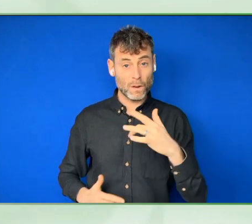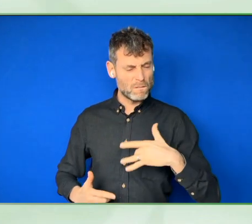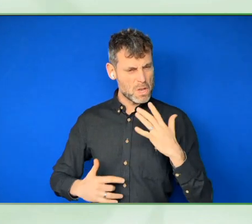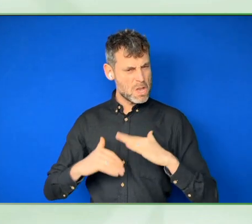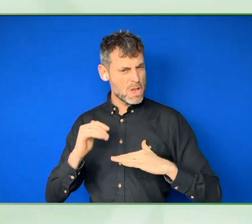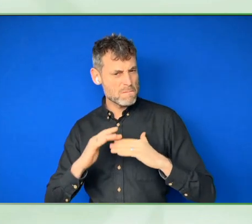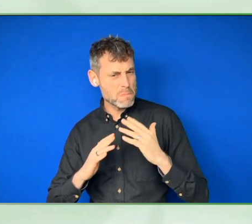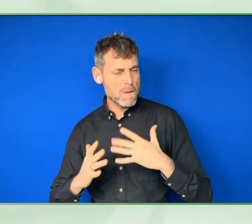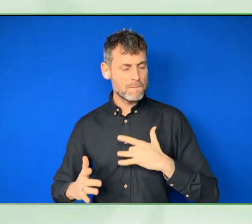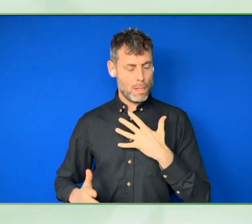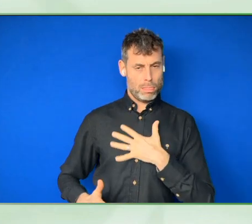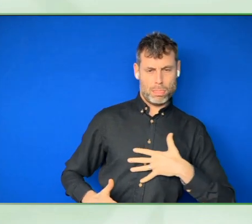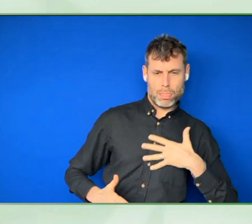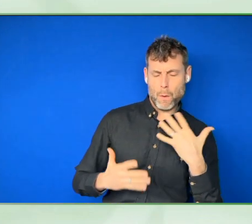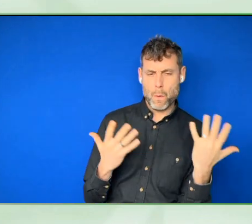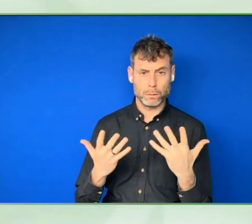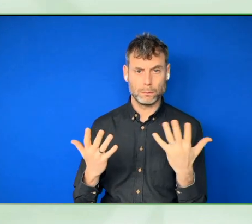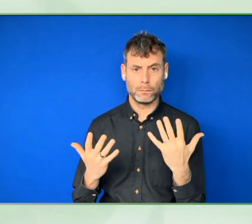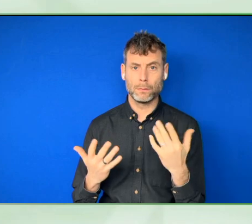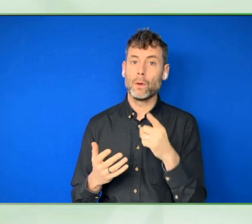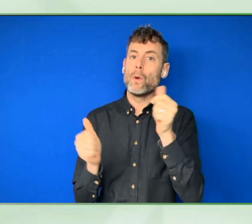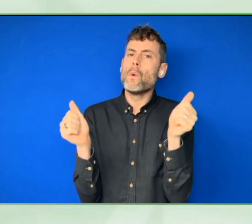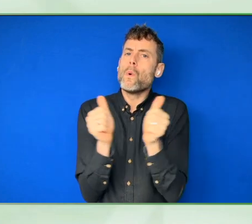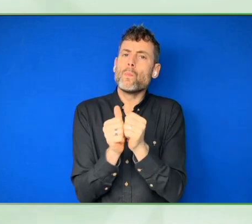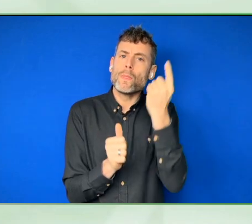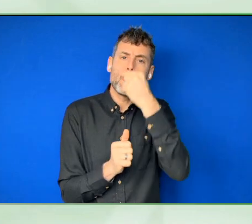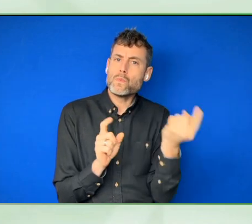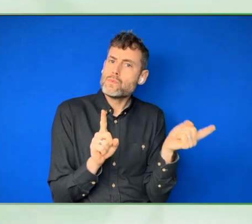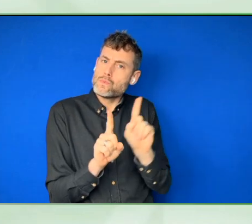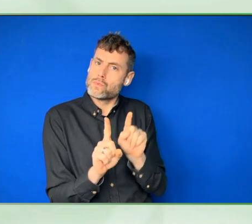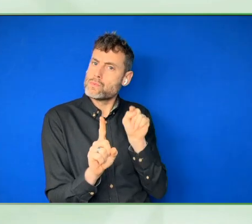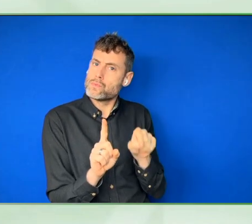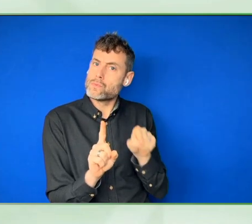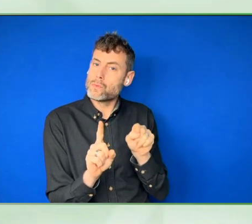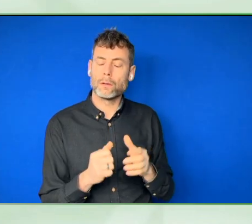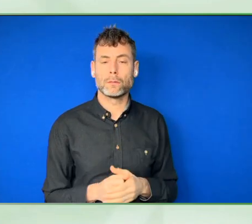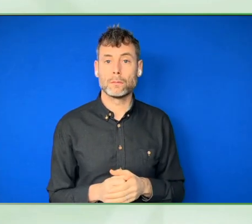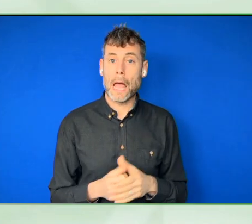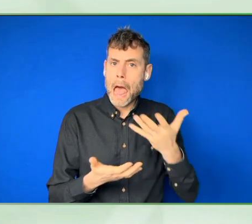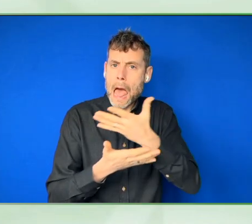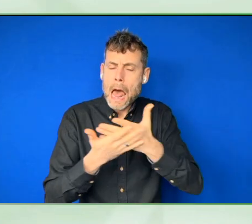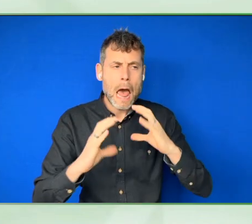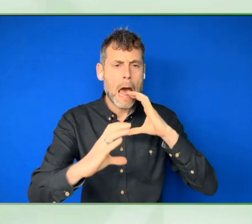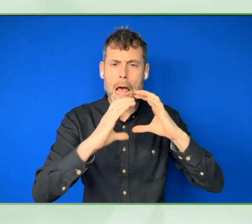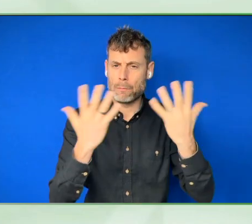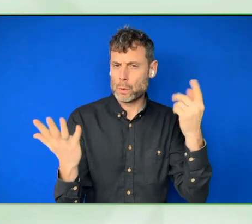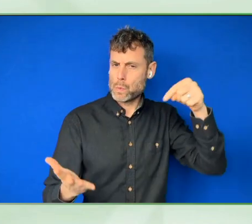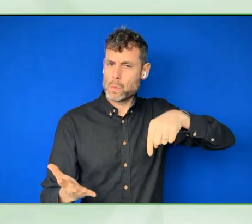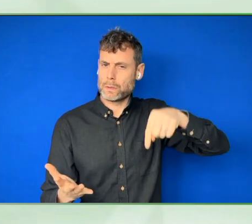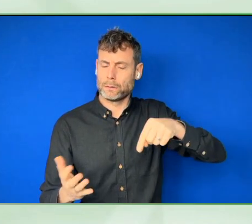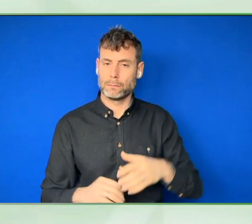use? What level of professional skills did they have? What expertise was available to